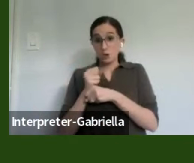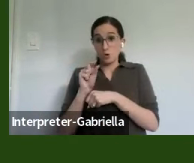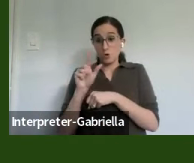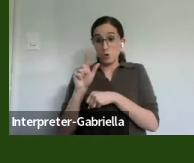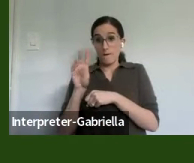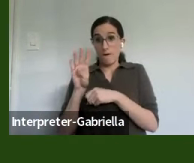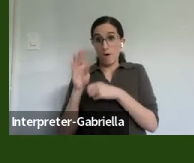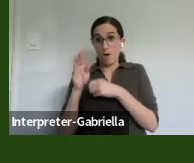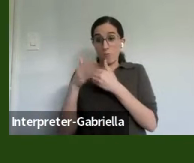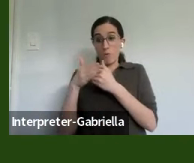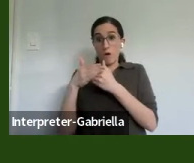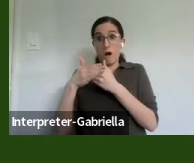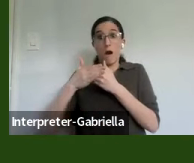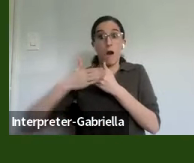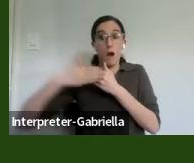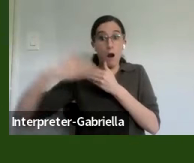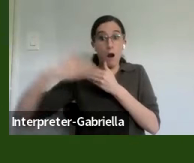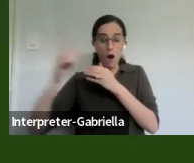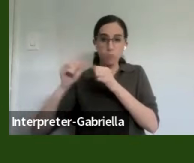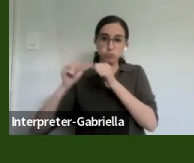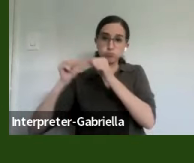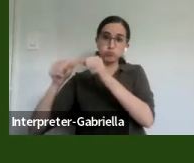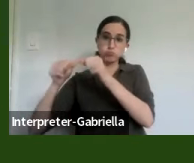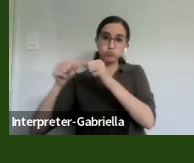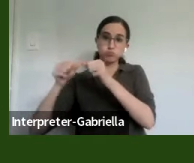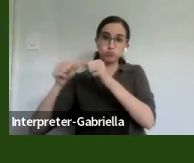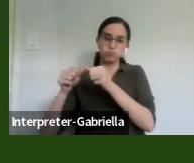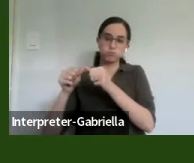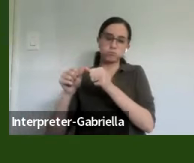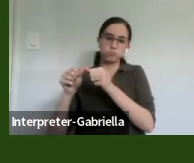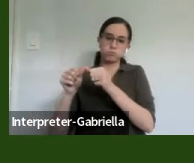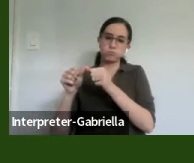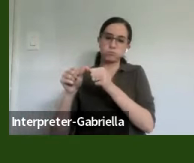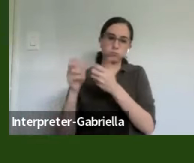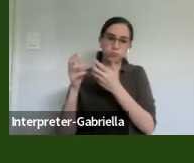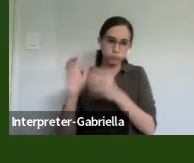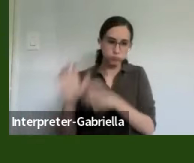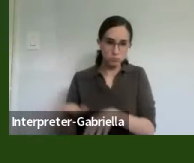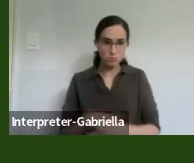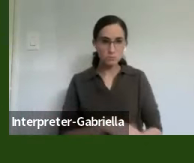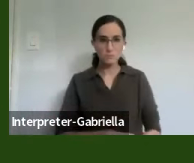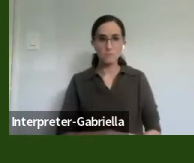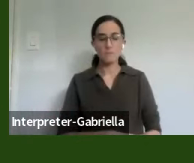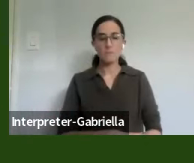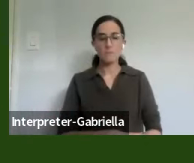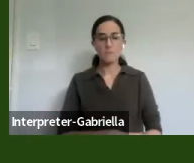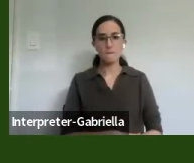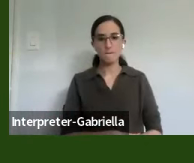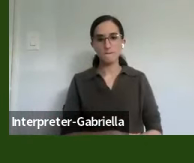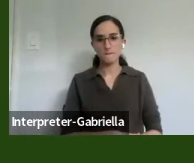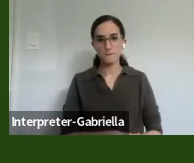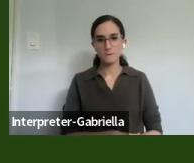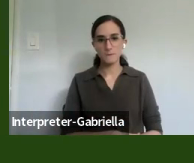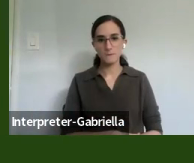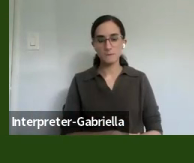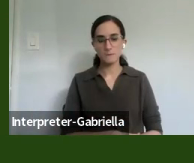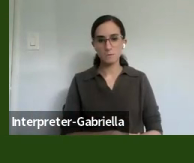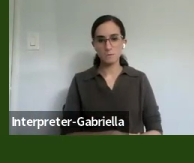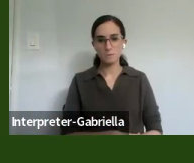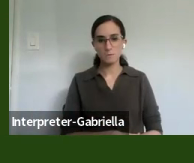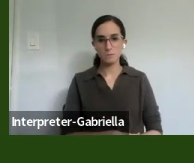que tengamos acá o que planteamos sean sostenibles y no dependen más allá del año 2024 en cuanto a fondos.